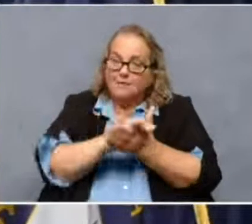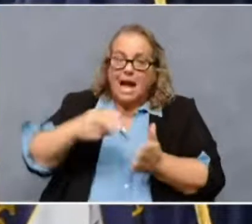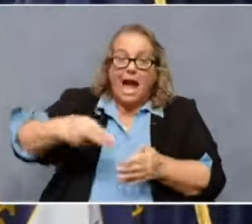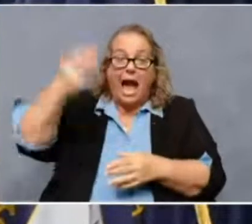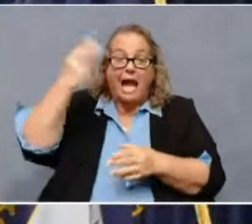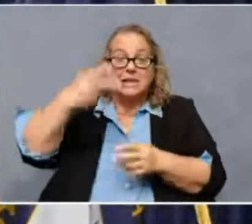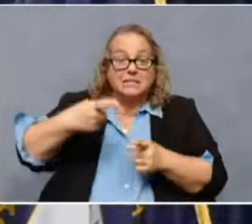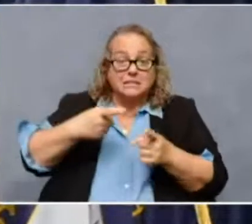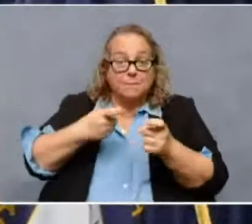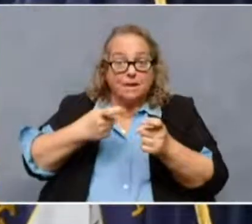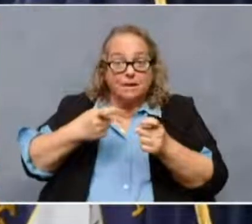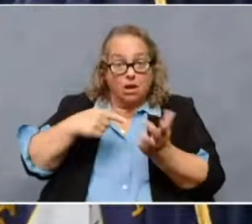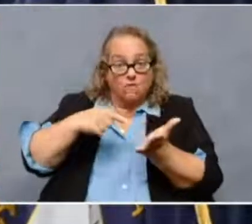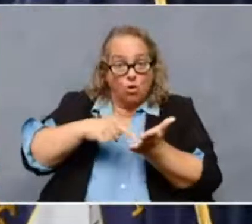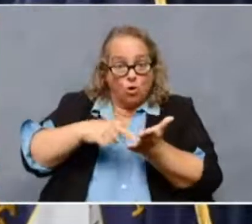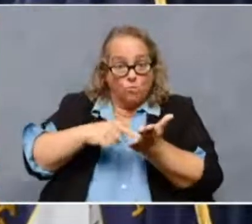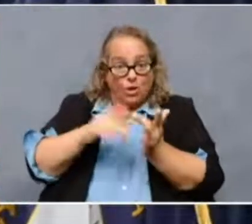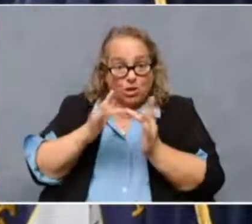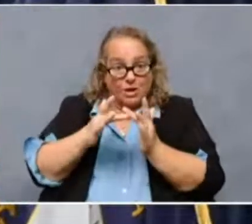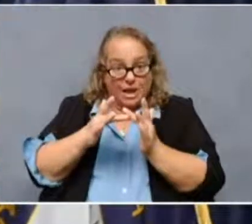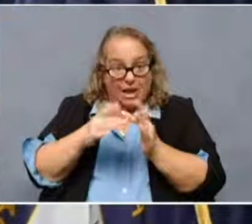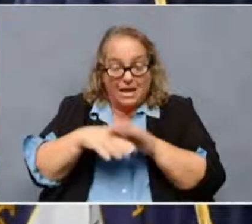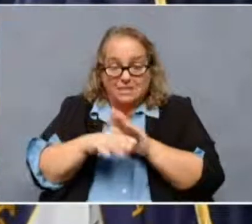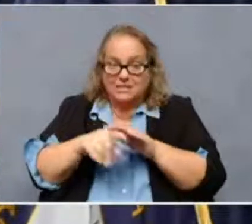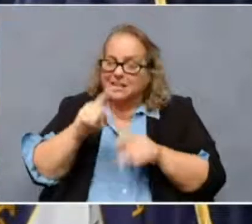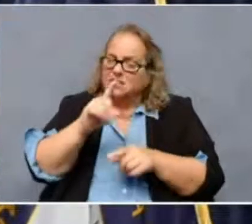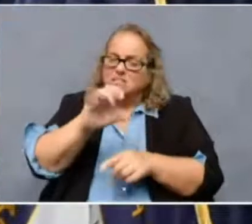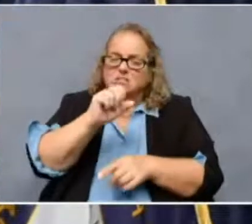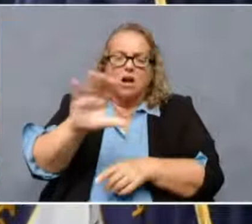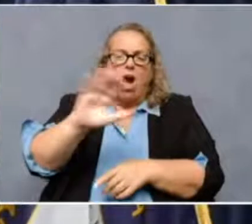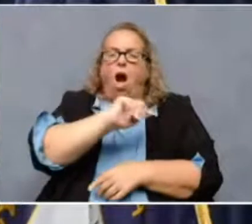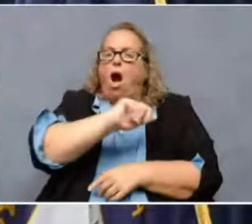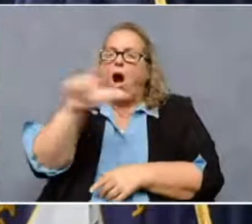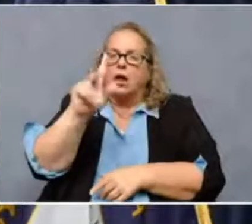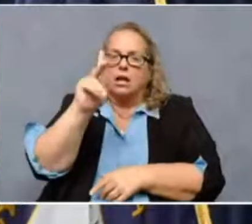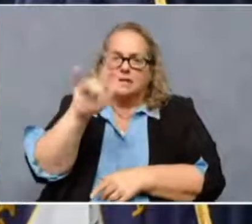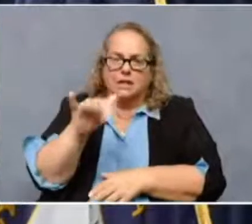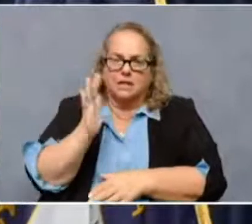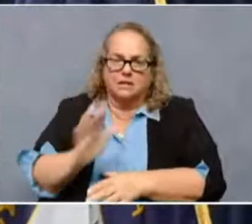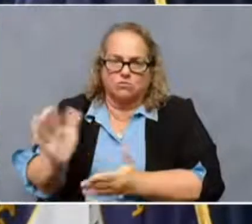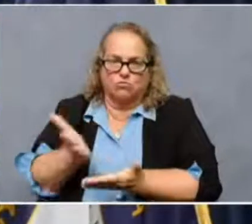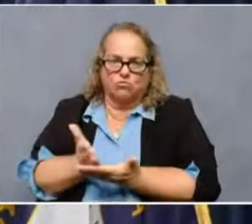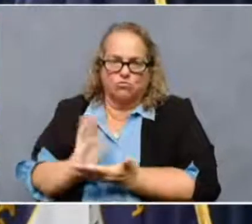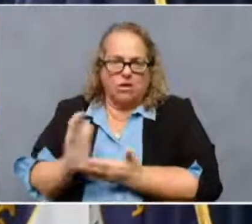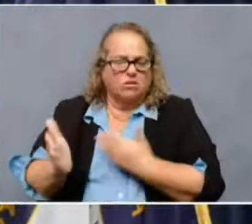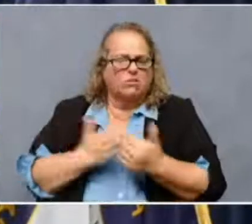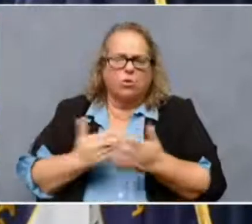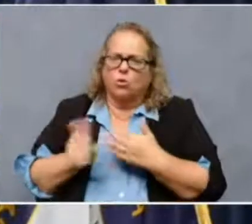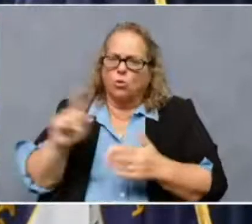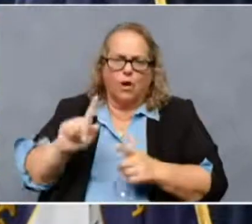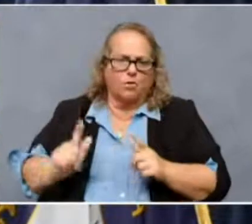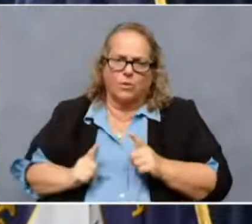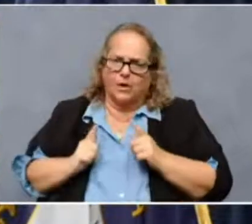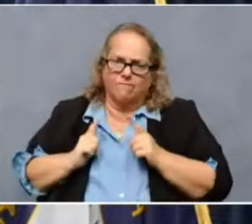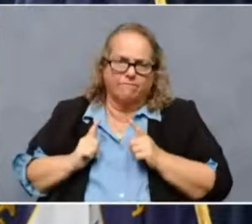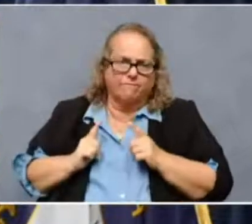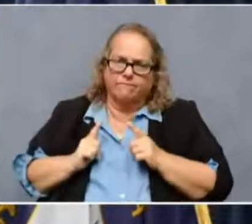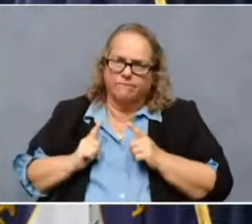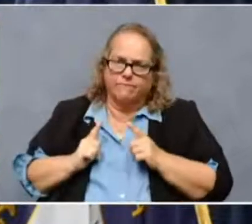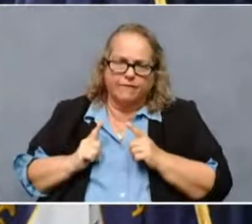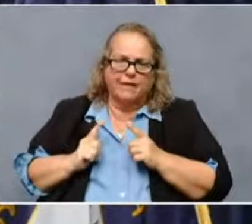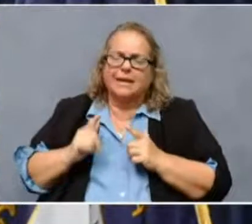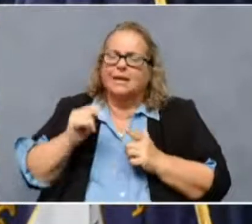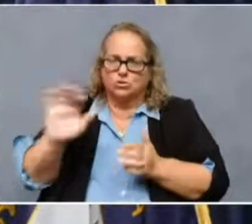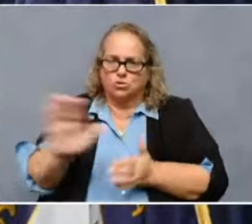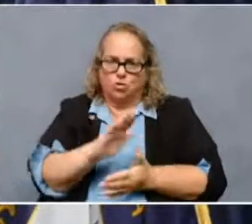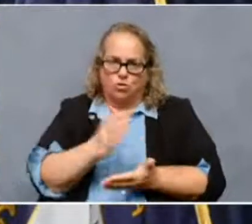internet access is a fundamental right for every Kentuckian, regardless of your zip code. It's been a game changer in